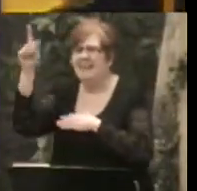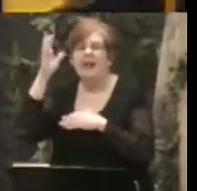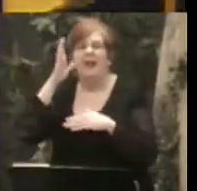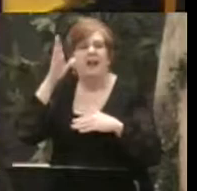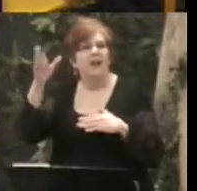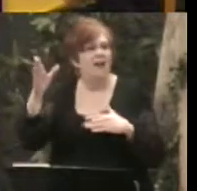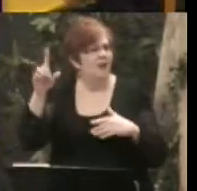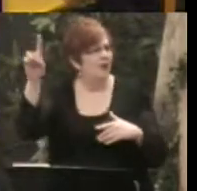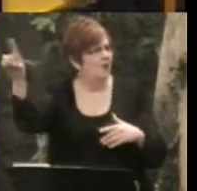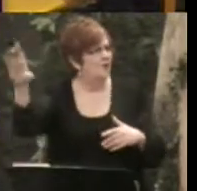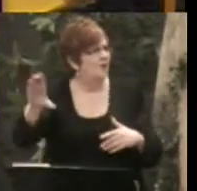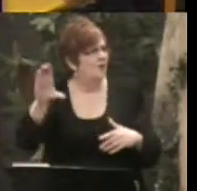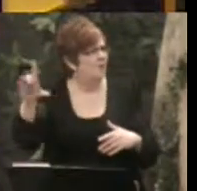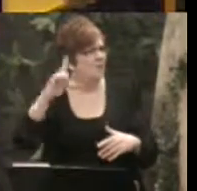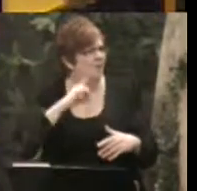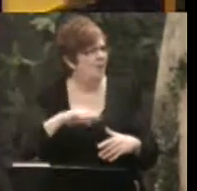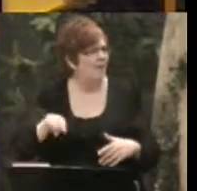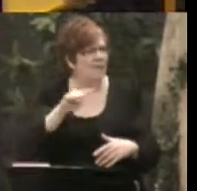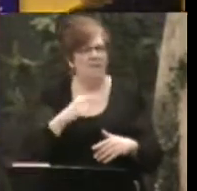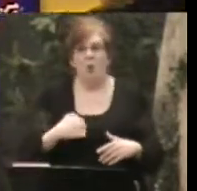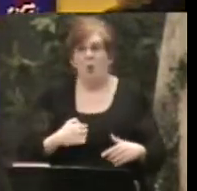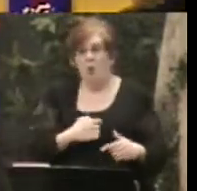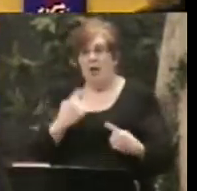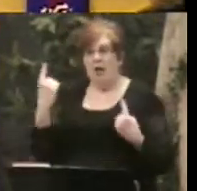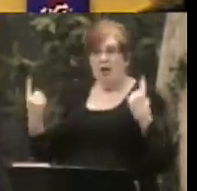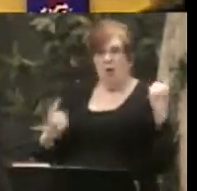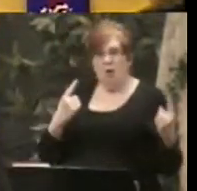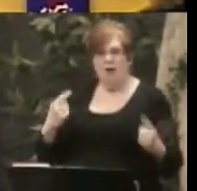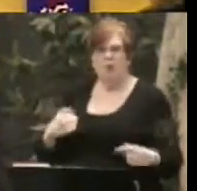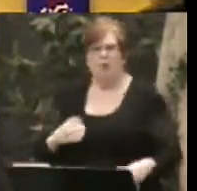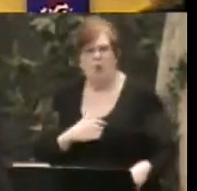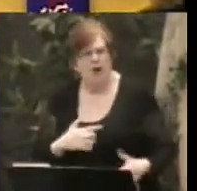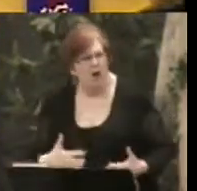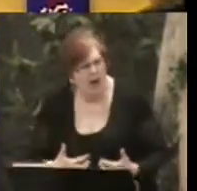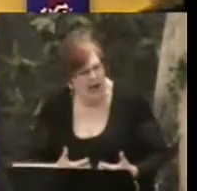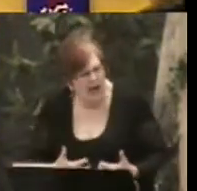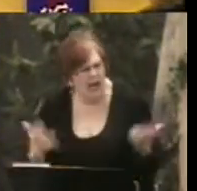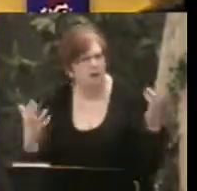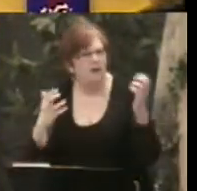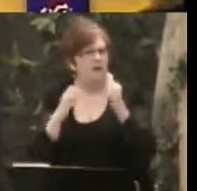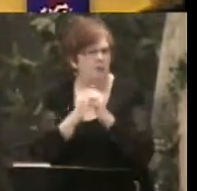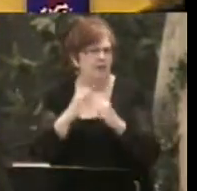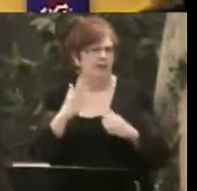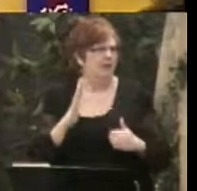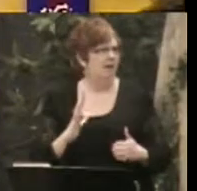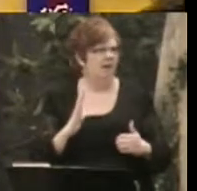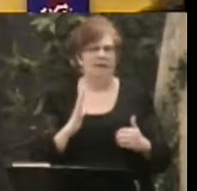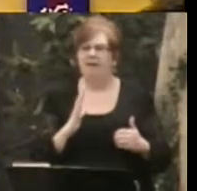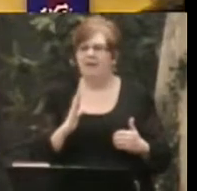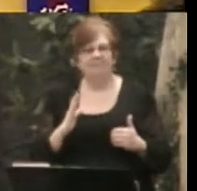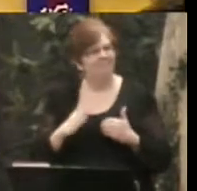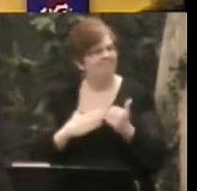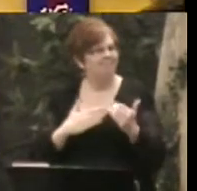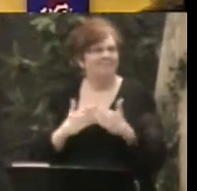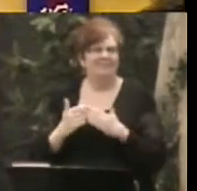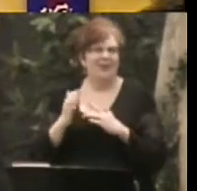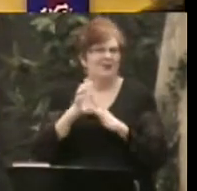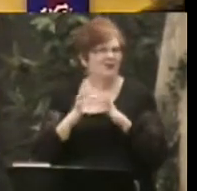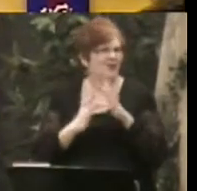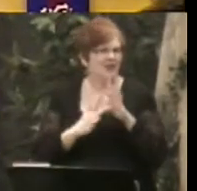Even if we wonder and question, even if we are angry with God, Jesus goes to the